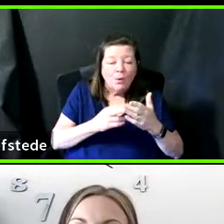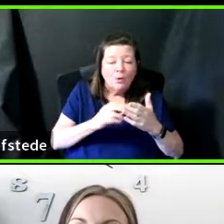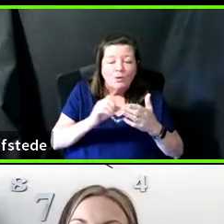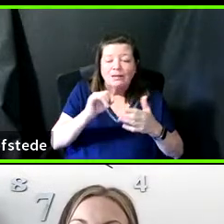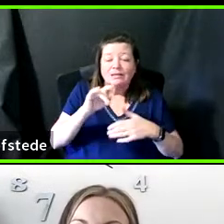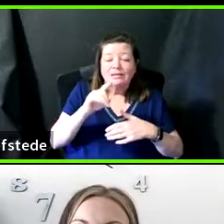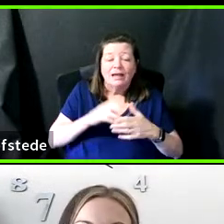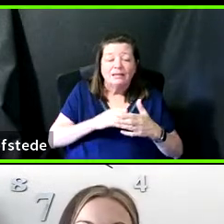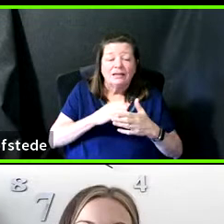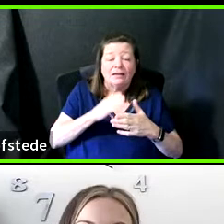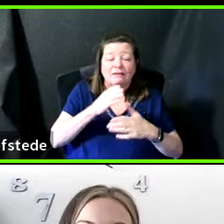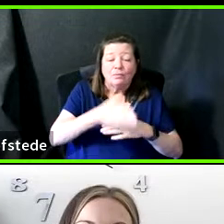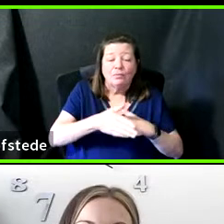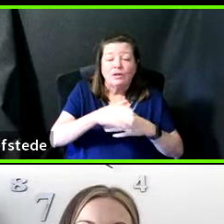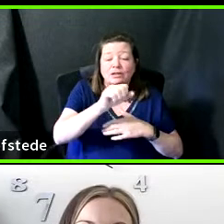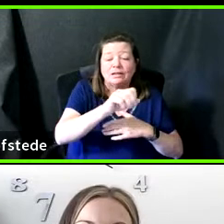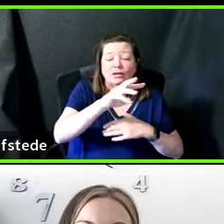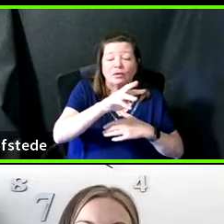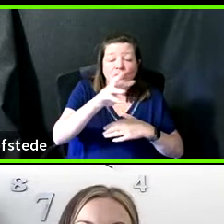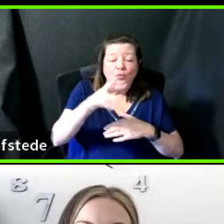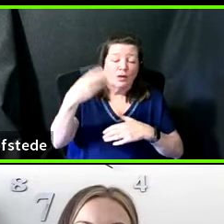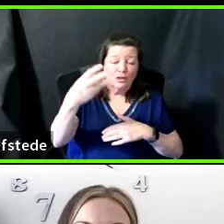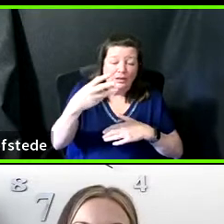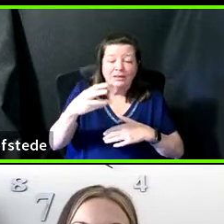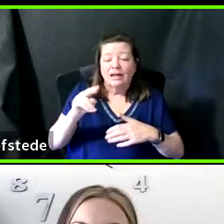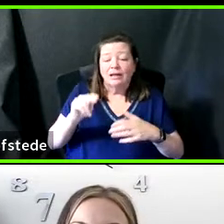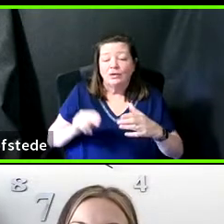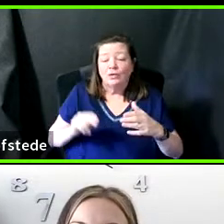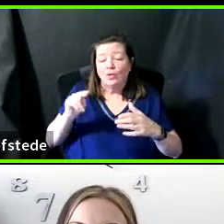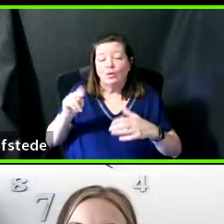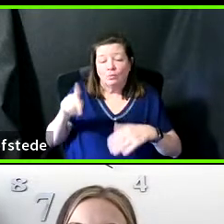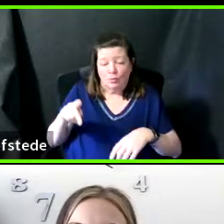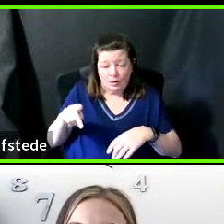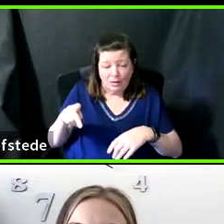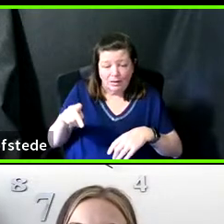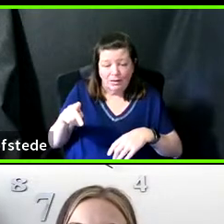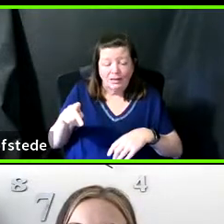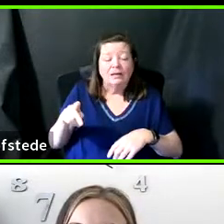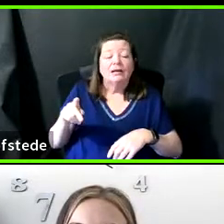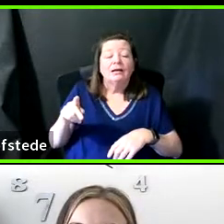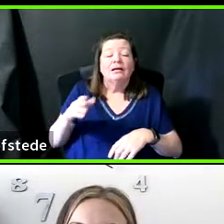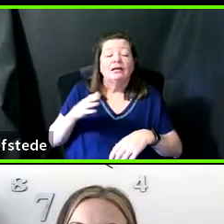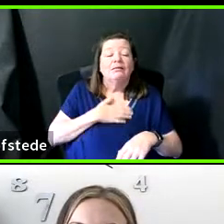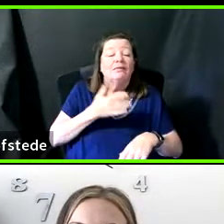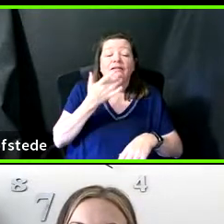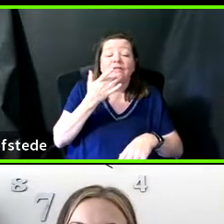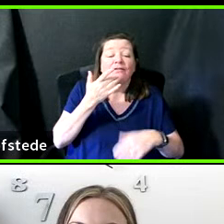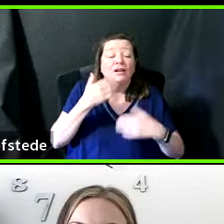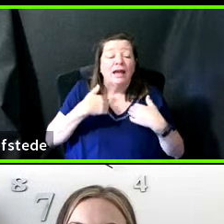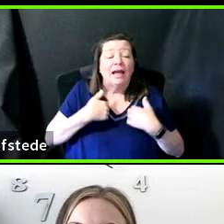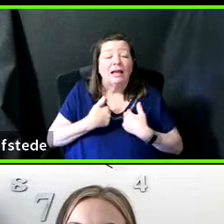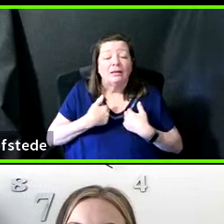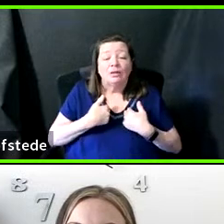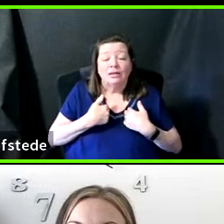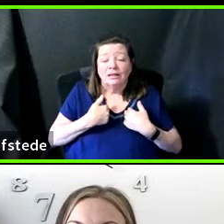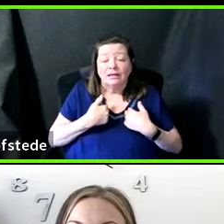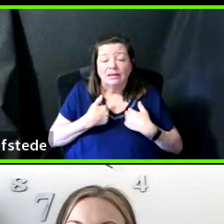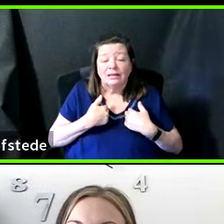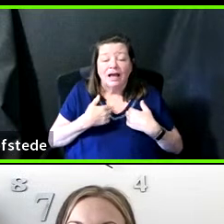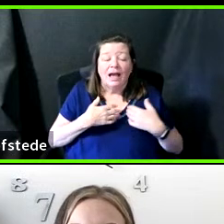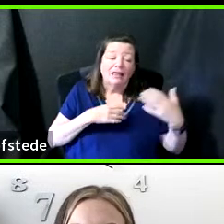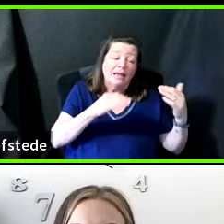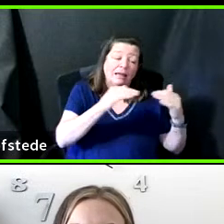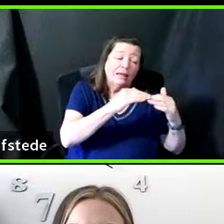in southern Washington and northern Portland. And my favorite animal, I like equally cats